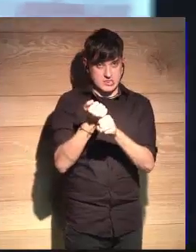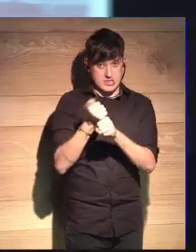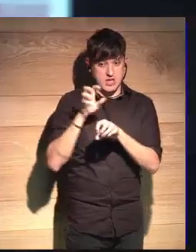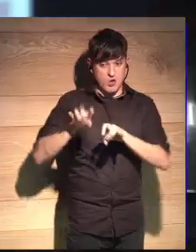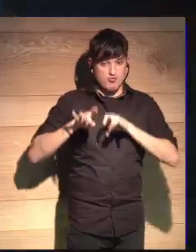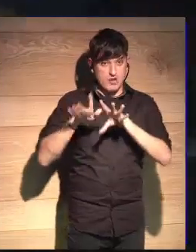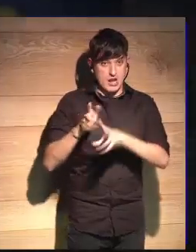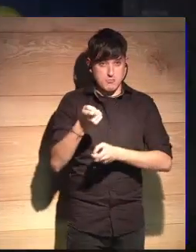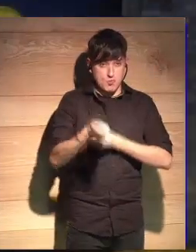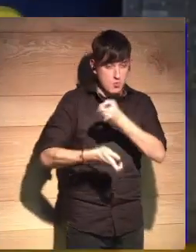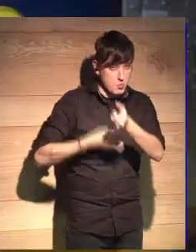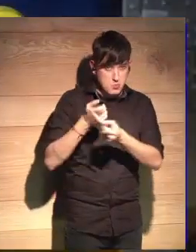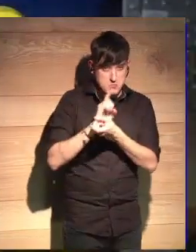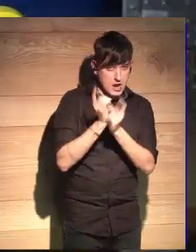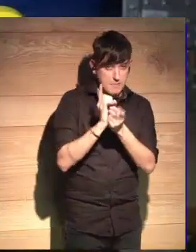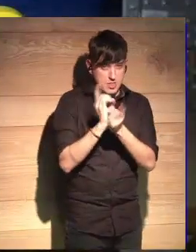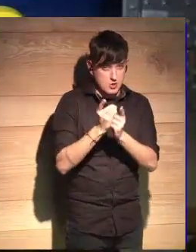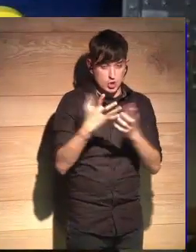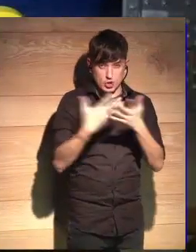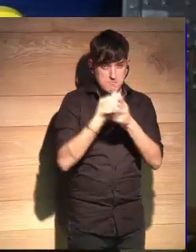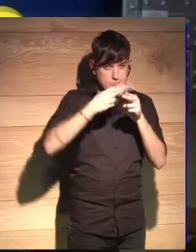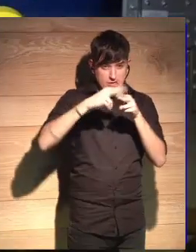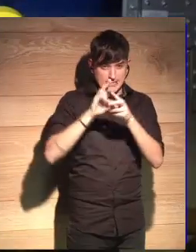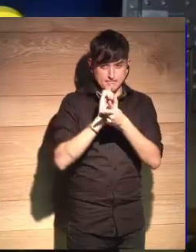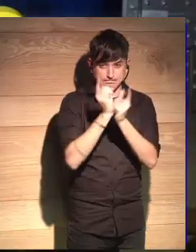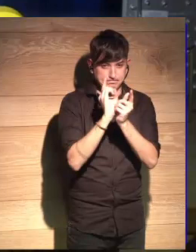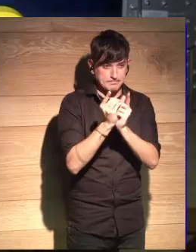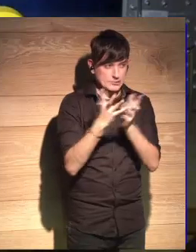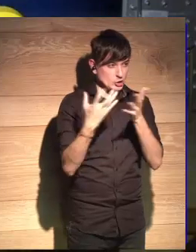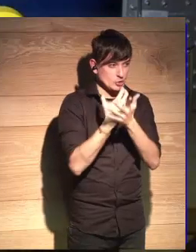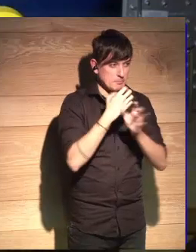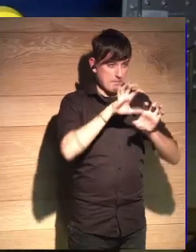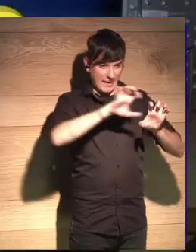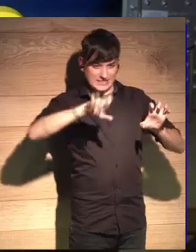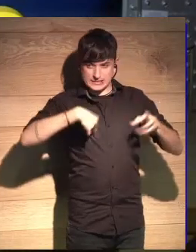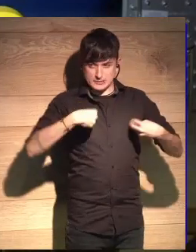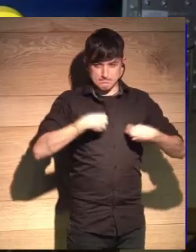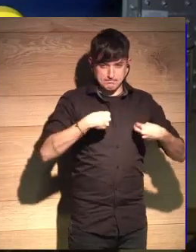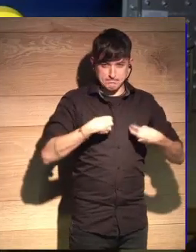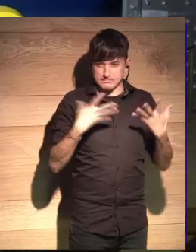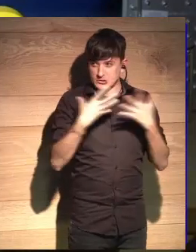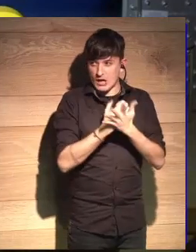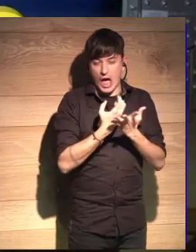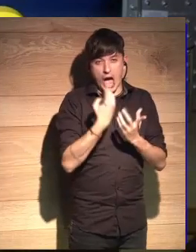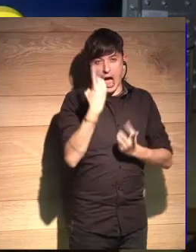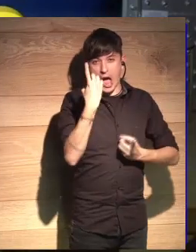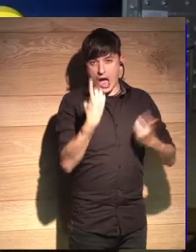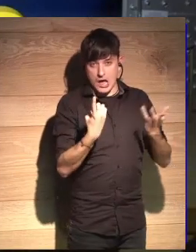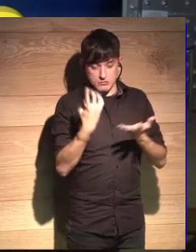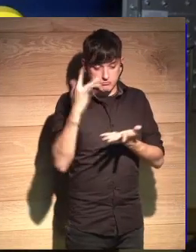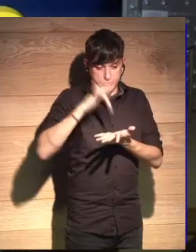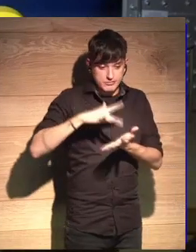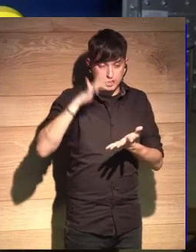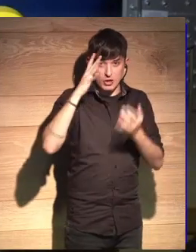Australia policy. So all of the countries in which I've lived have experienced national political crises.